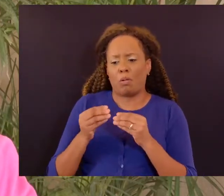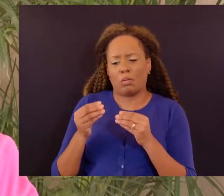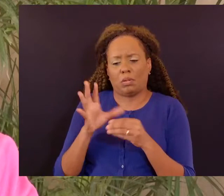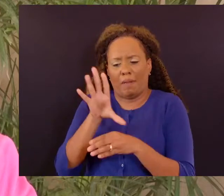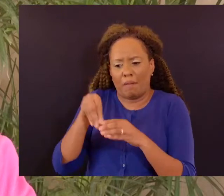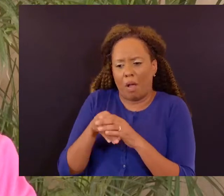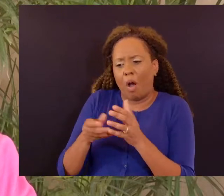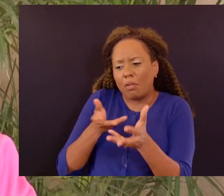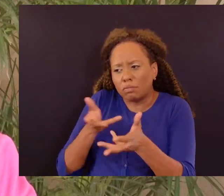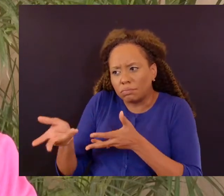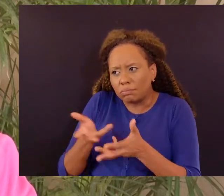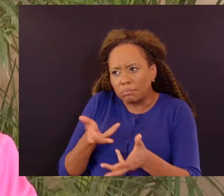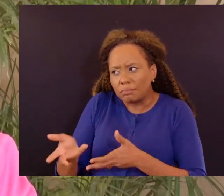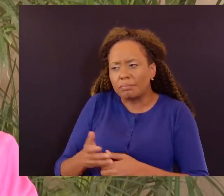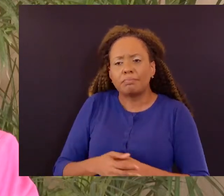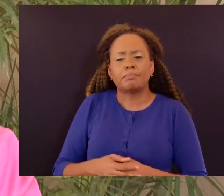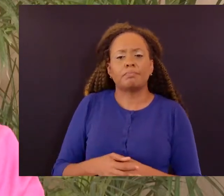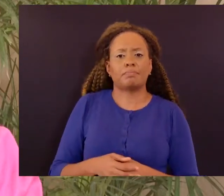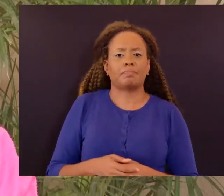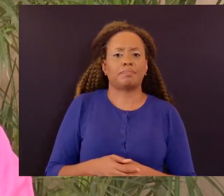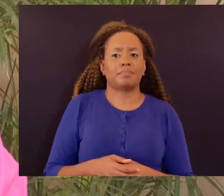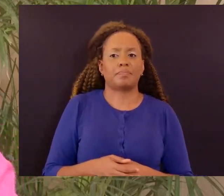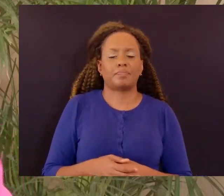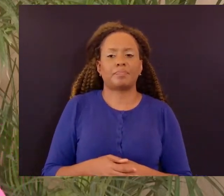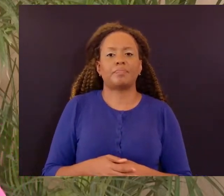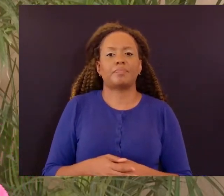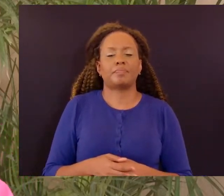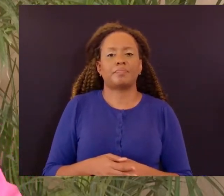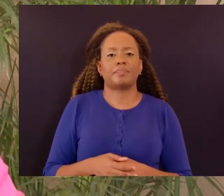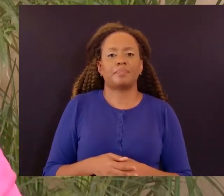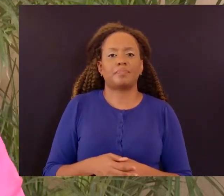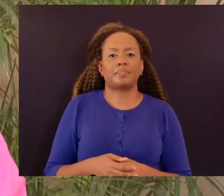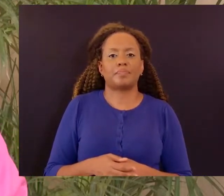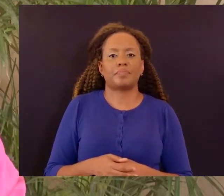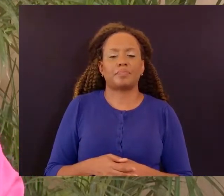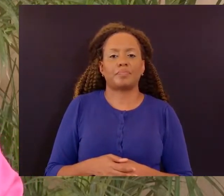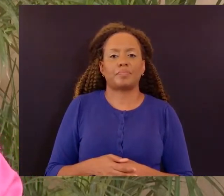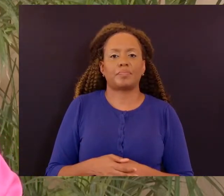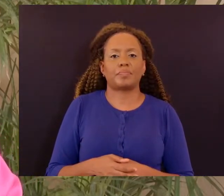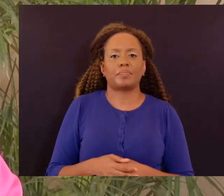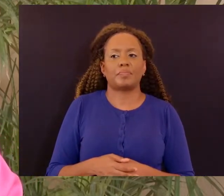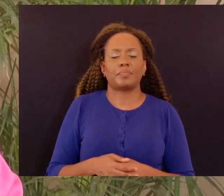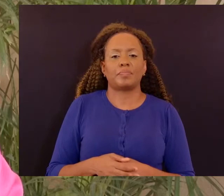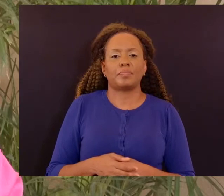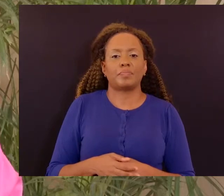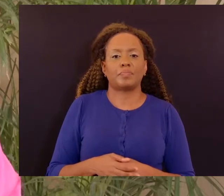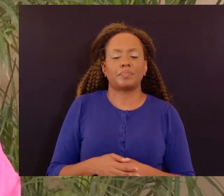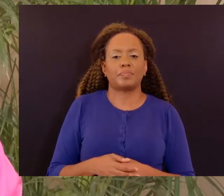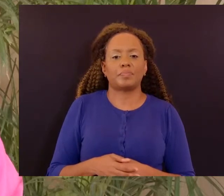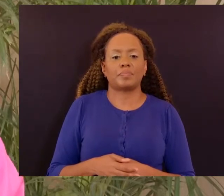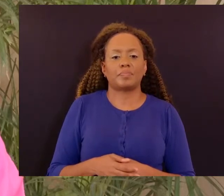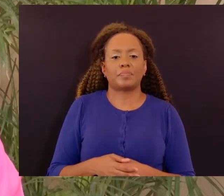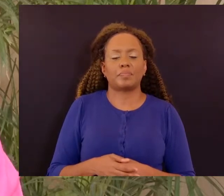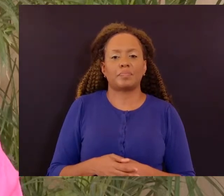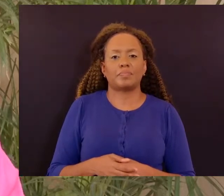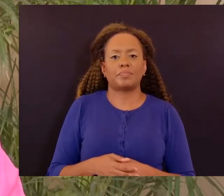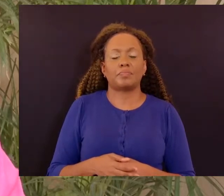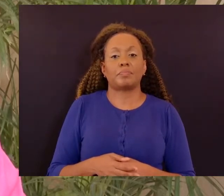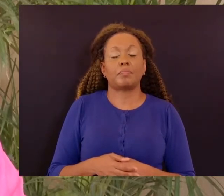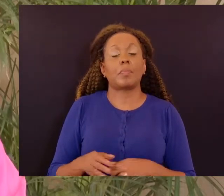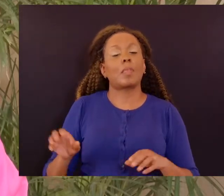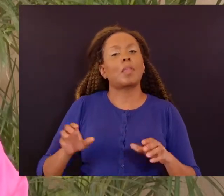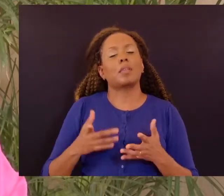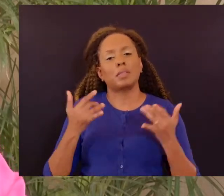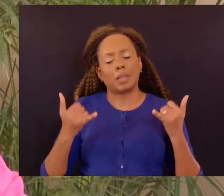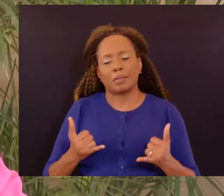students. Now, obviously, we are going to need to put some structures in place to